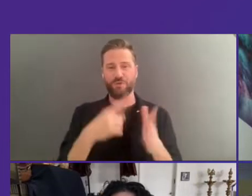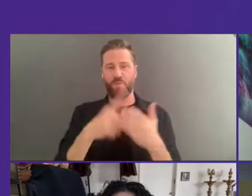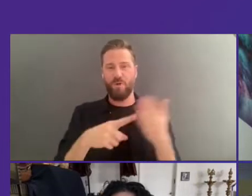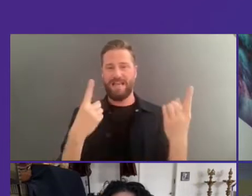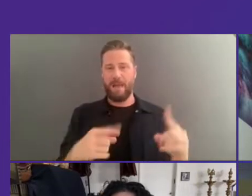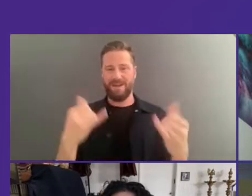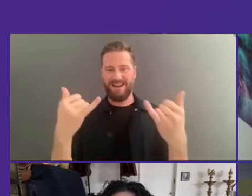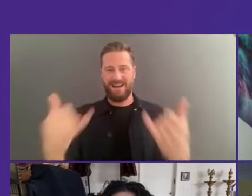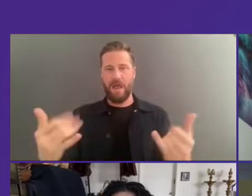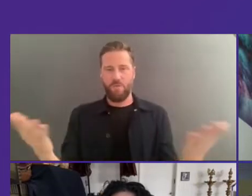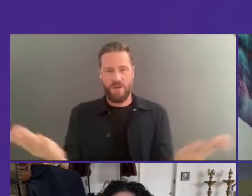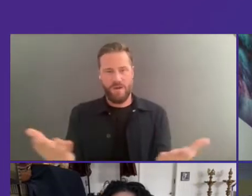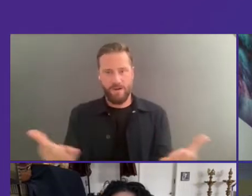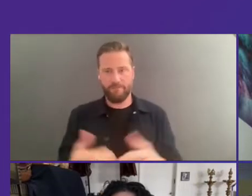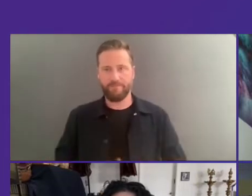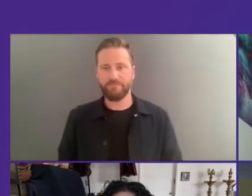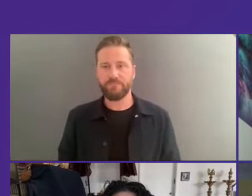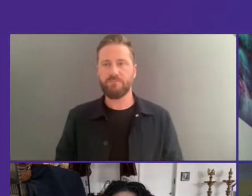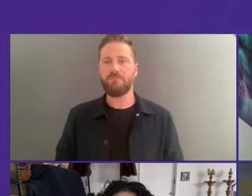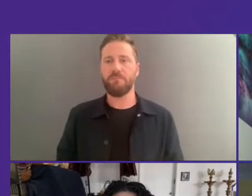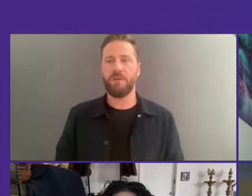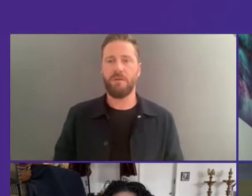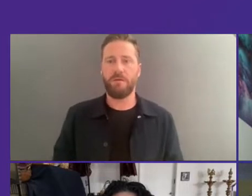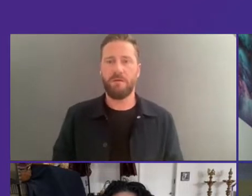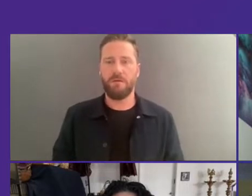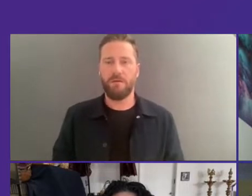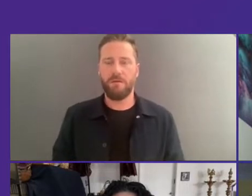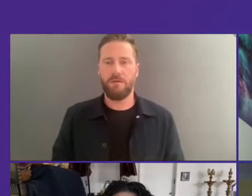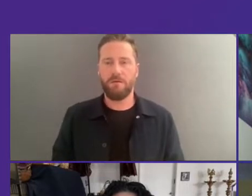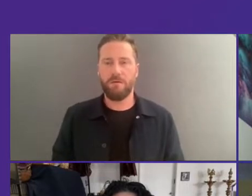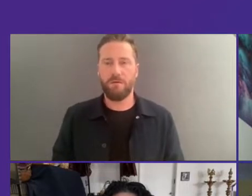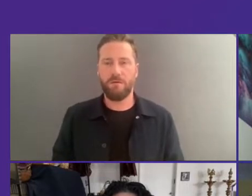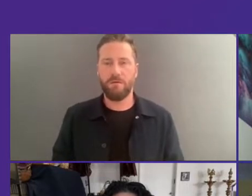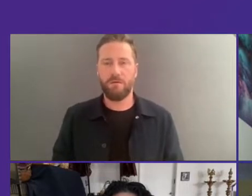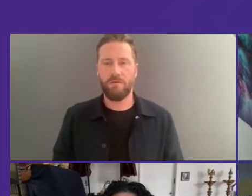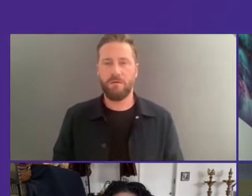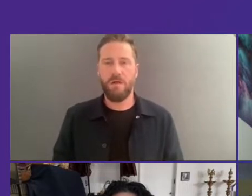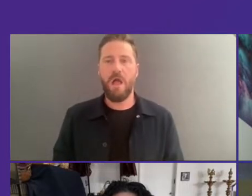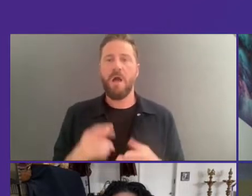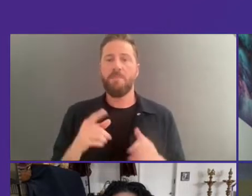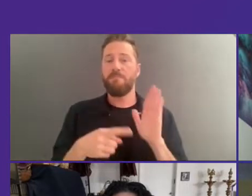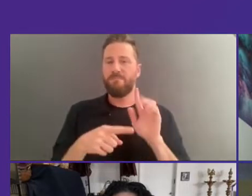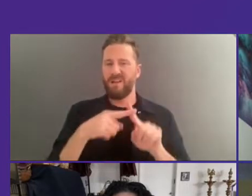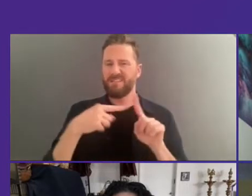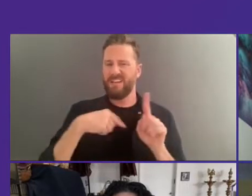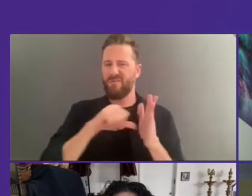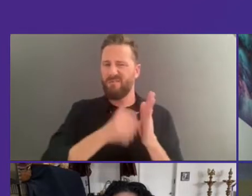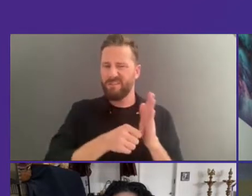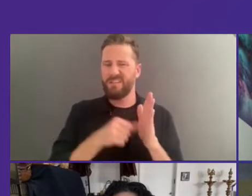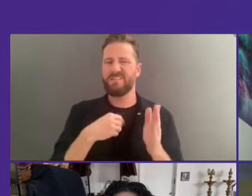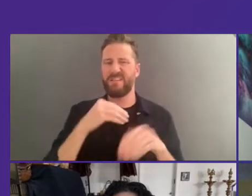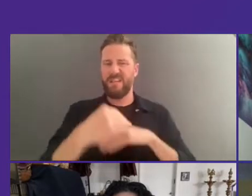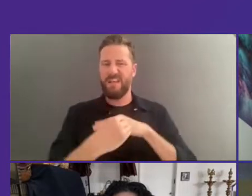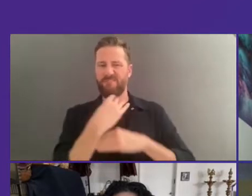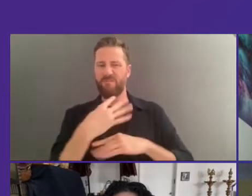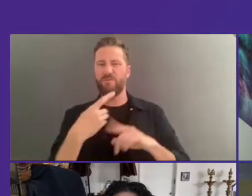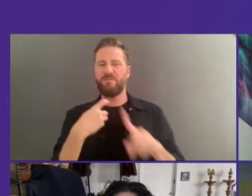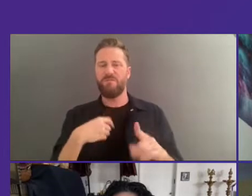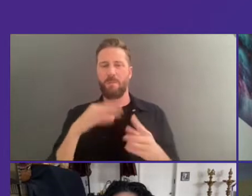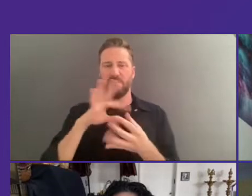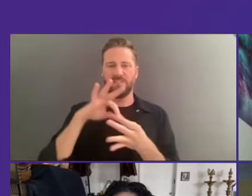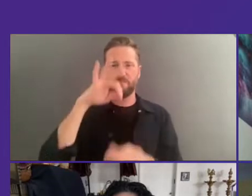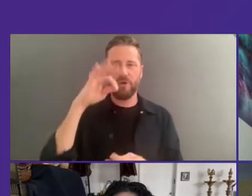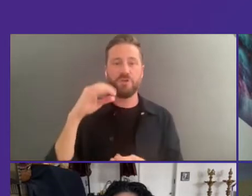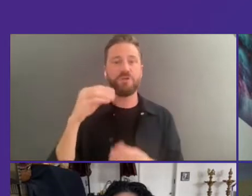cannot emphasize the influence of one greatest spiritual teacher, in the